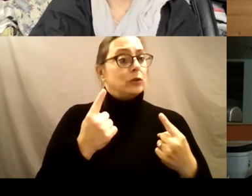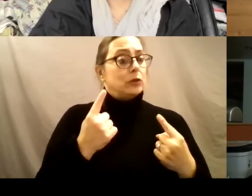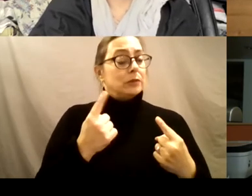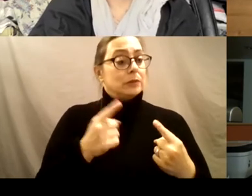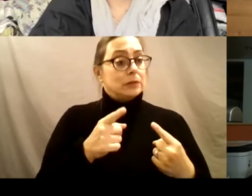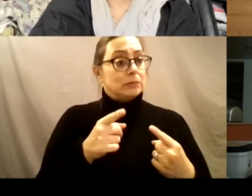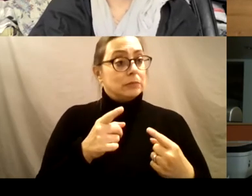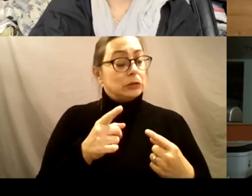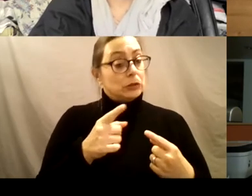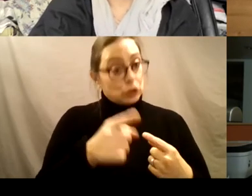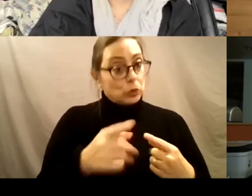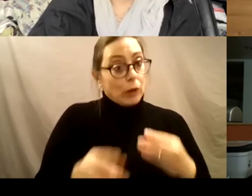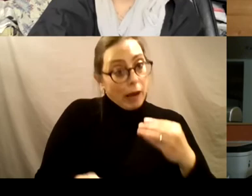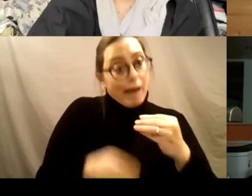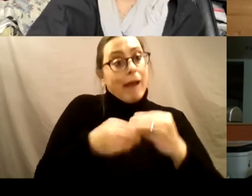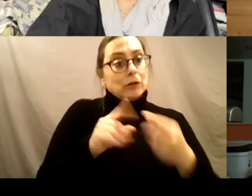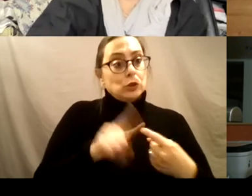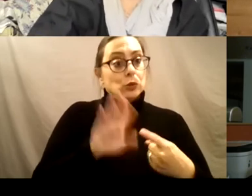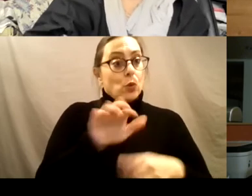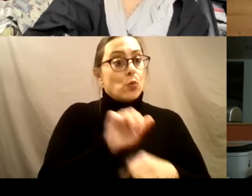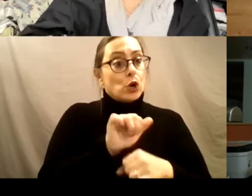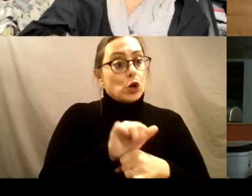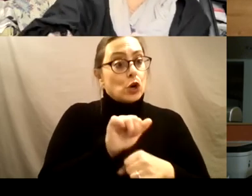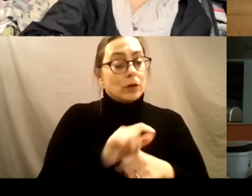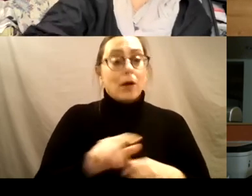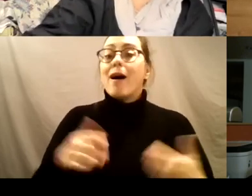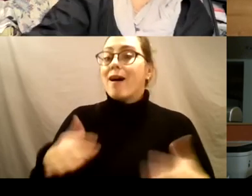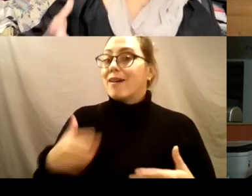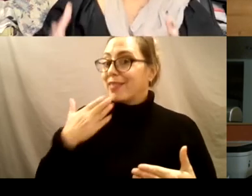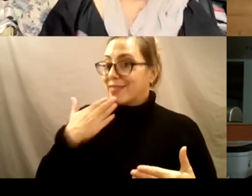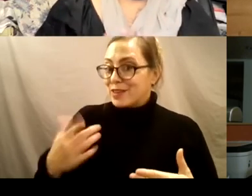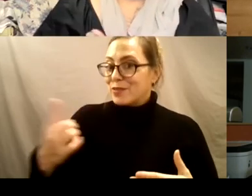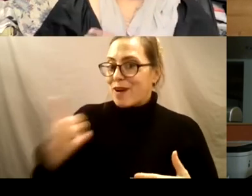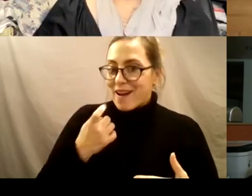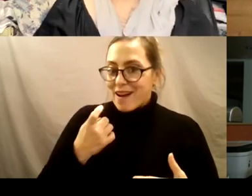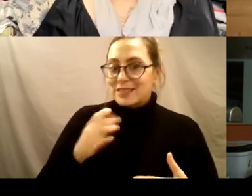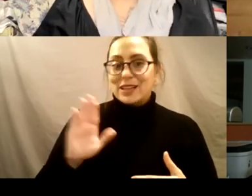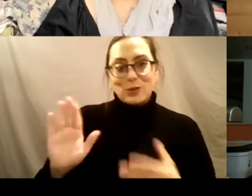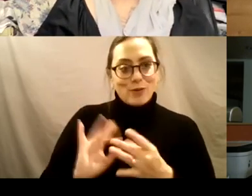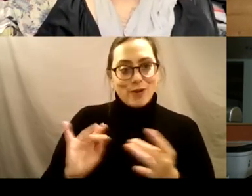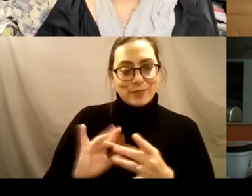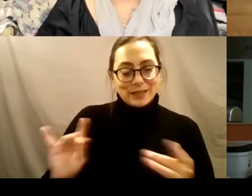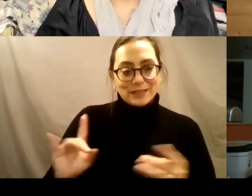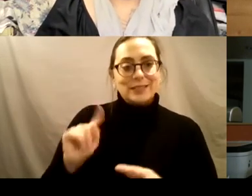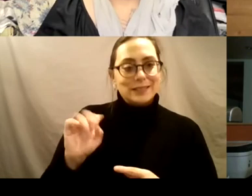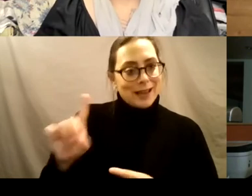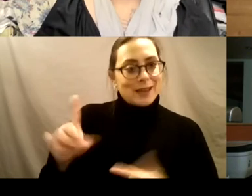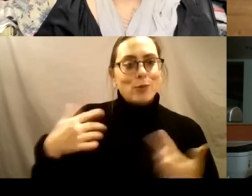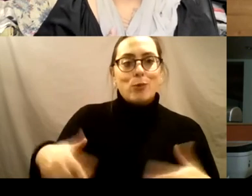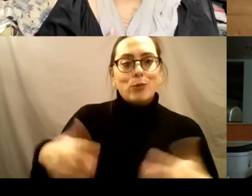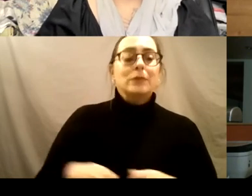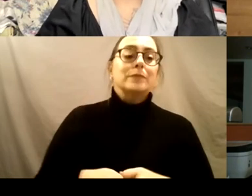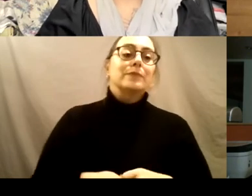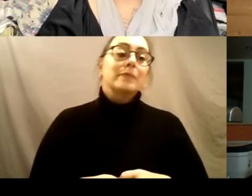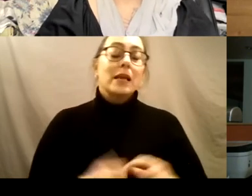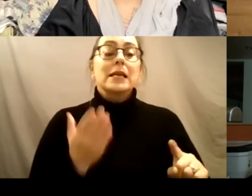find that you've brought into your work. Thank you for asking that and for your comments, Ted. Smell is